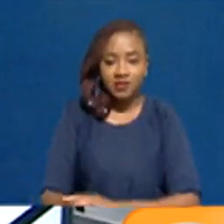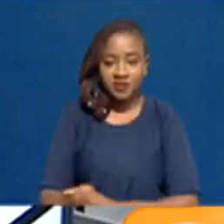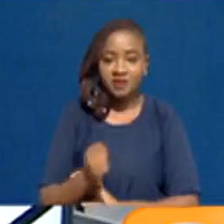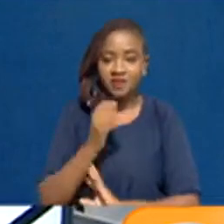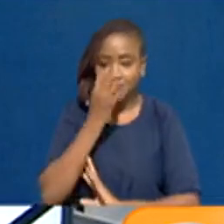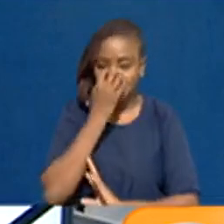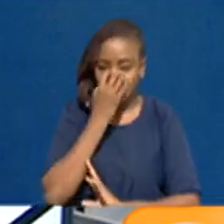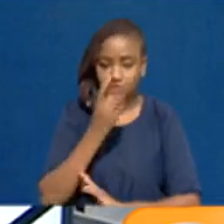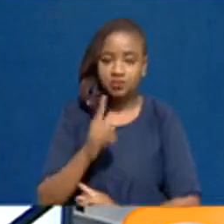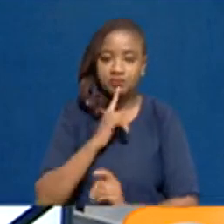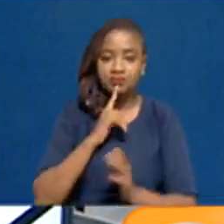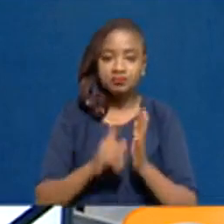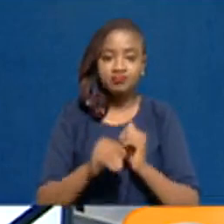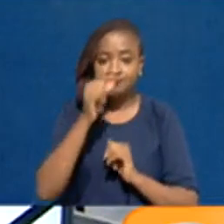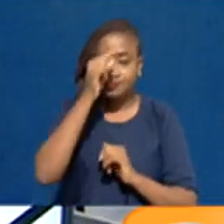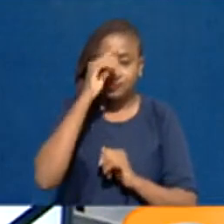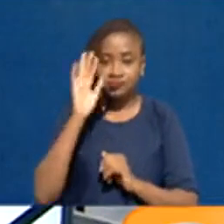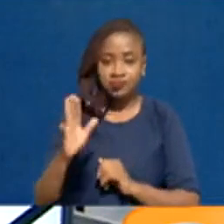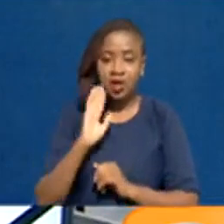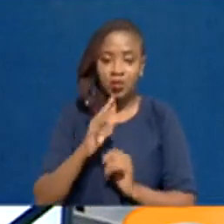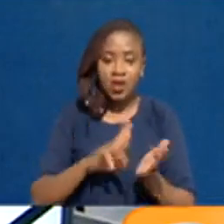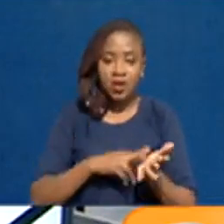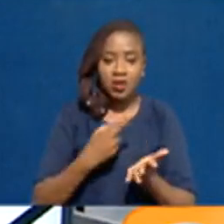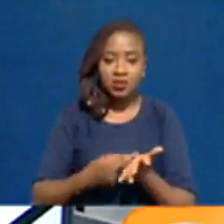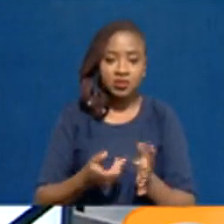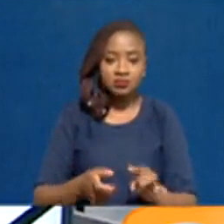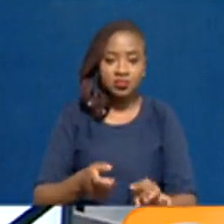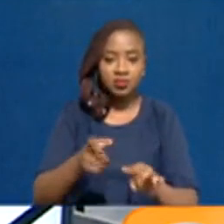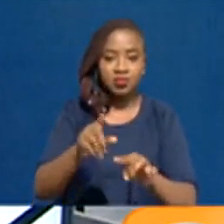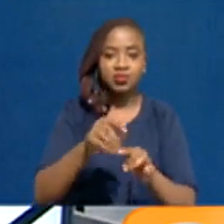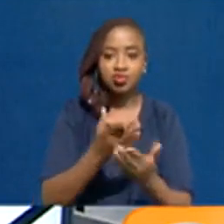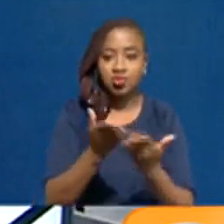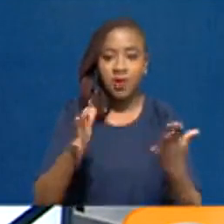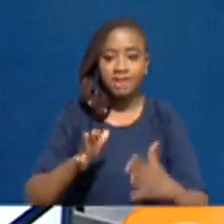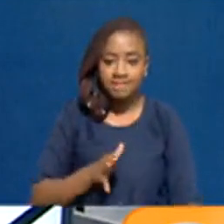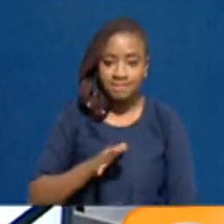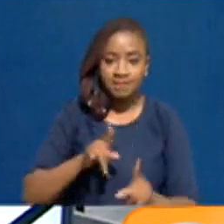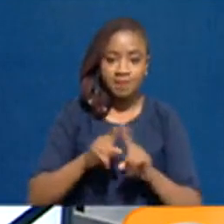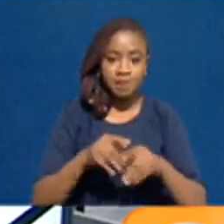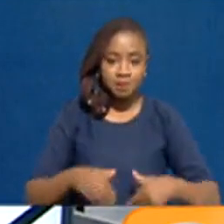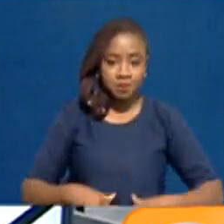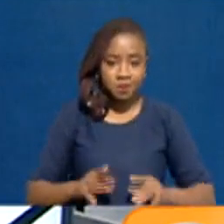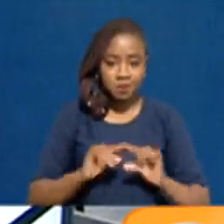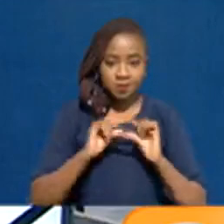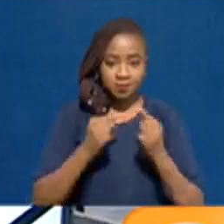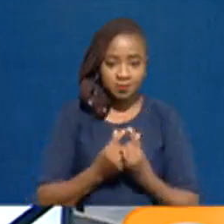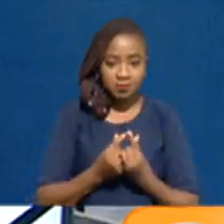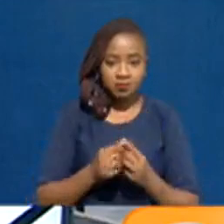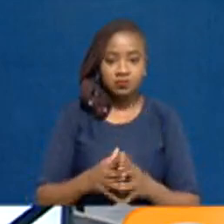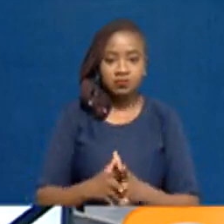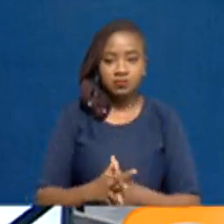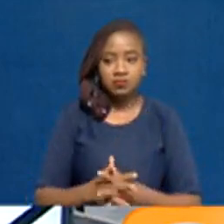William Ruto said the government will double the resources available to women and youth groups by matching their